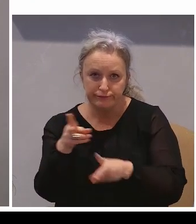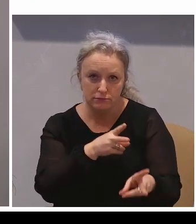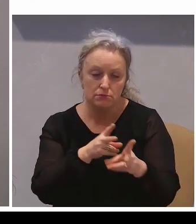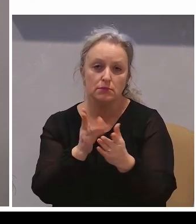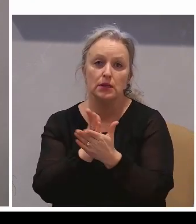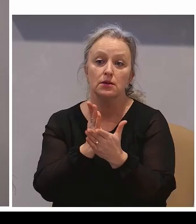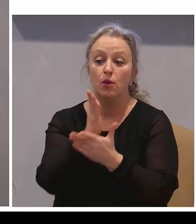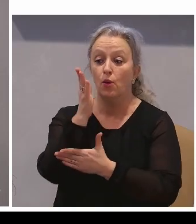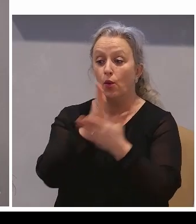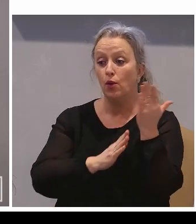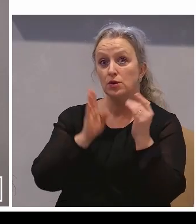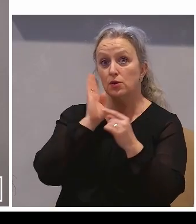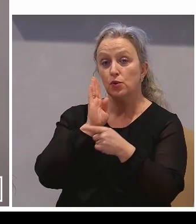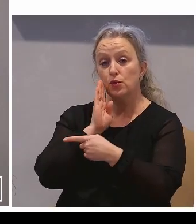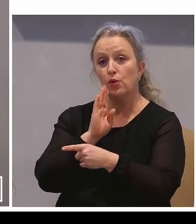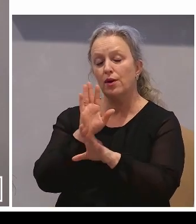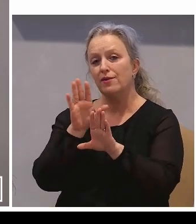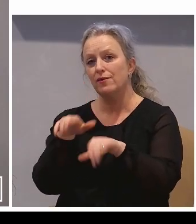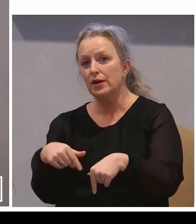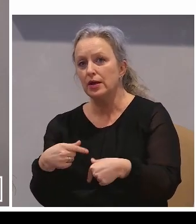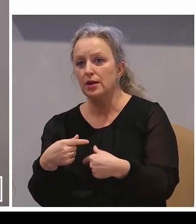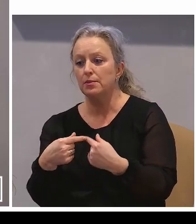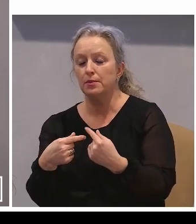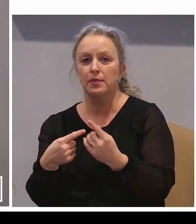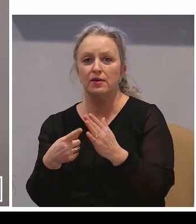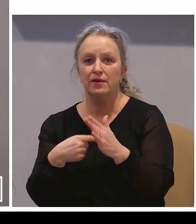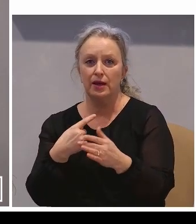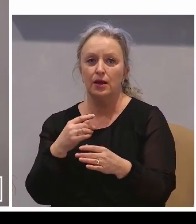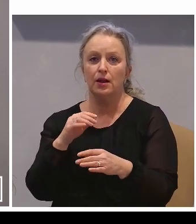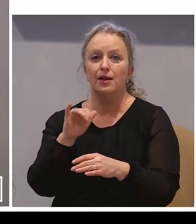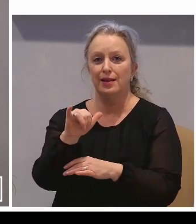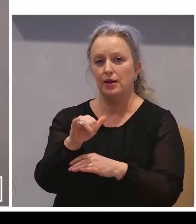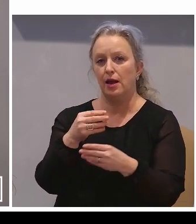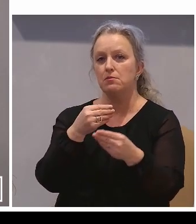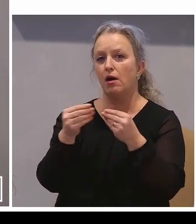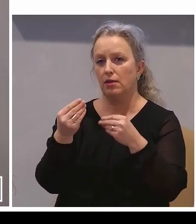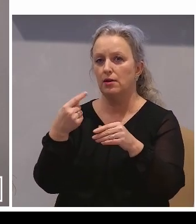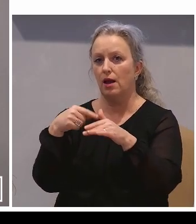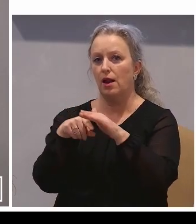screening, and some girls with Turner